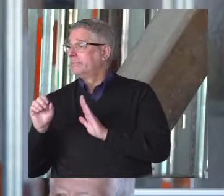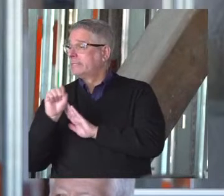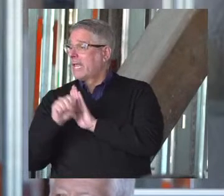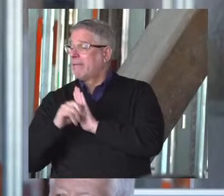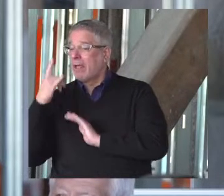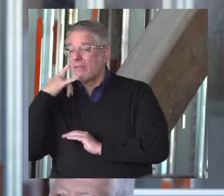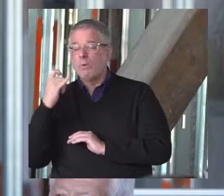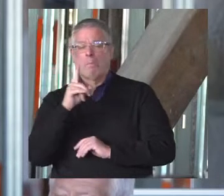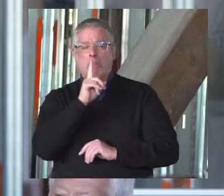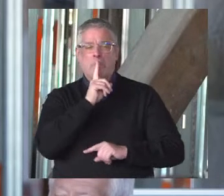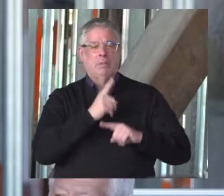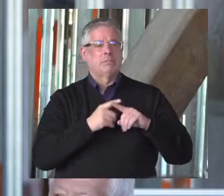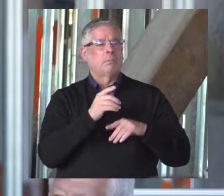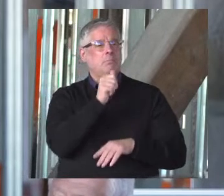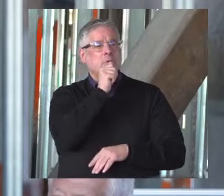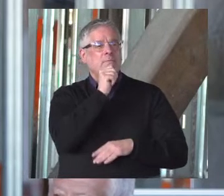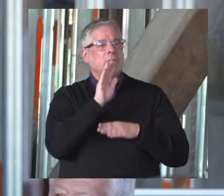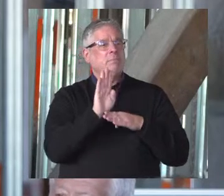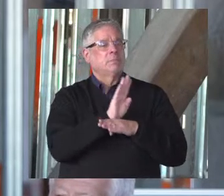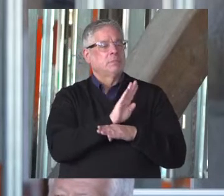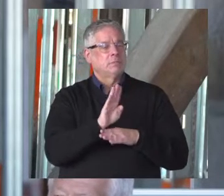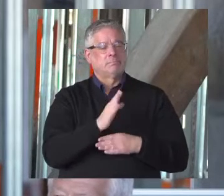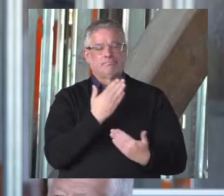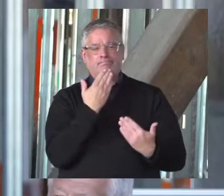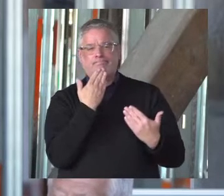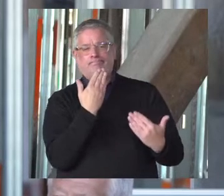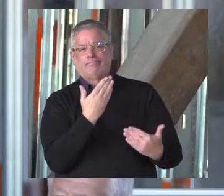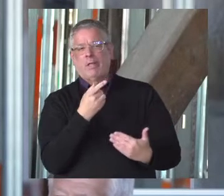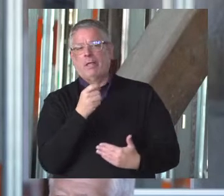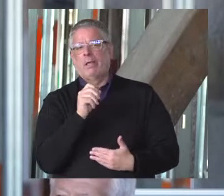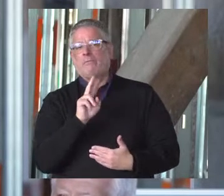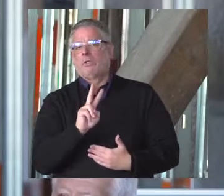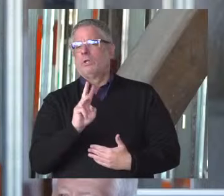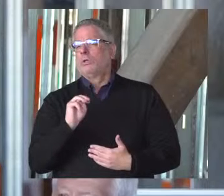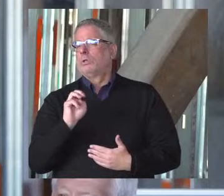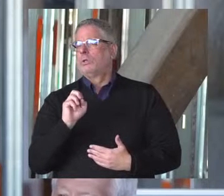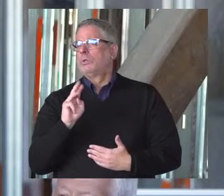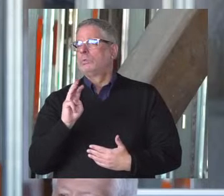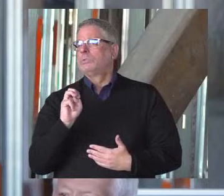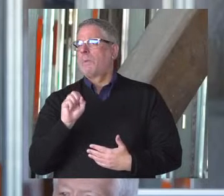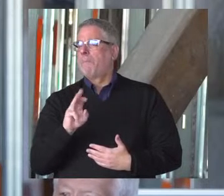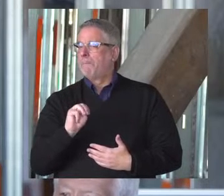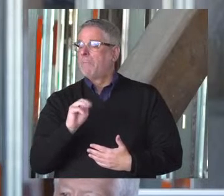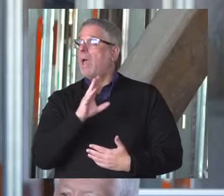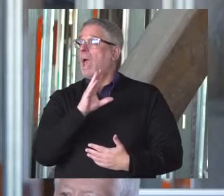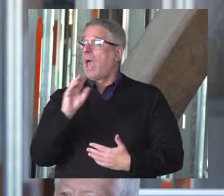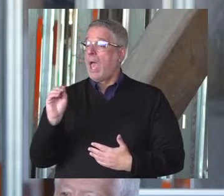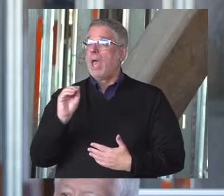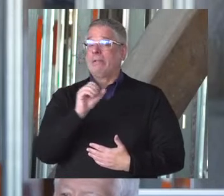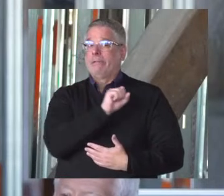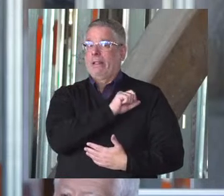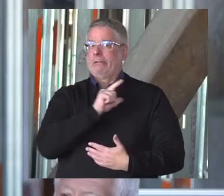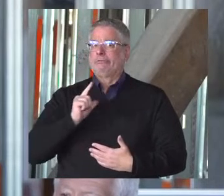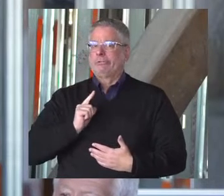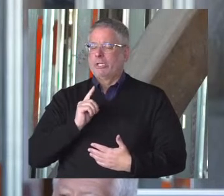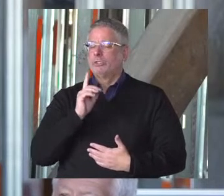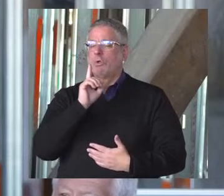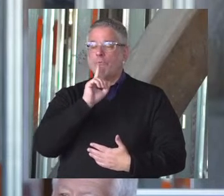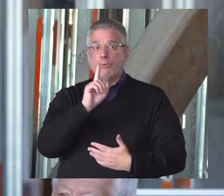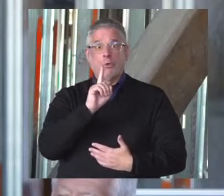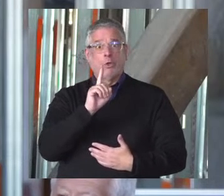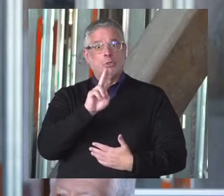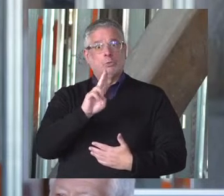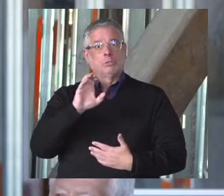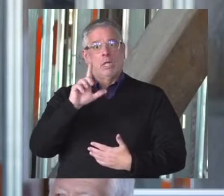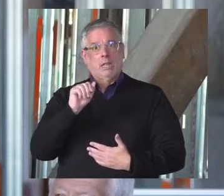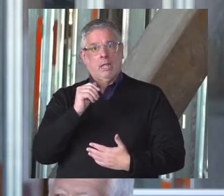We're tremendously grateful to Governor Newsom and the state legislature for their leadership and their commitment to ensuring that the University of California